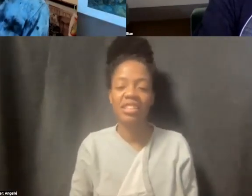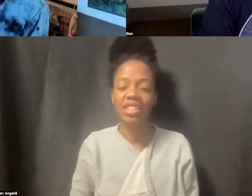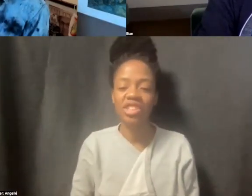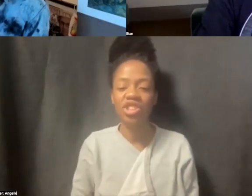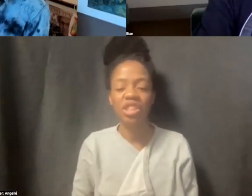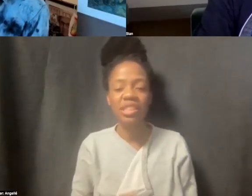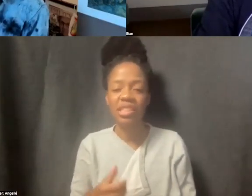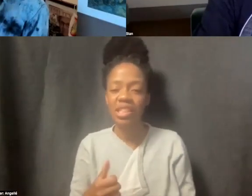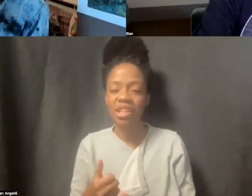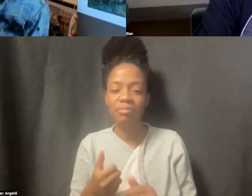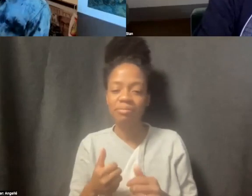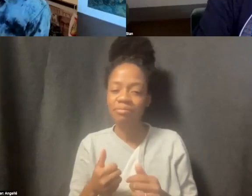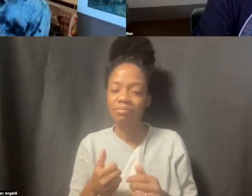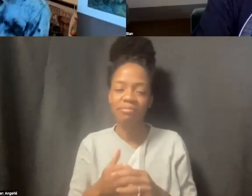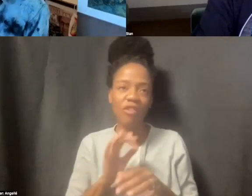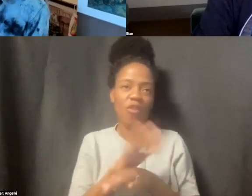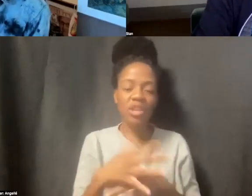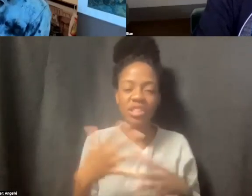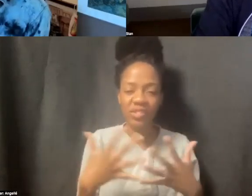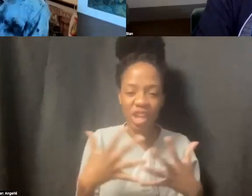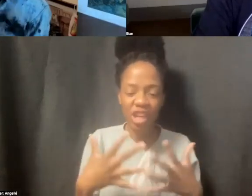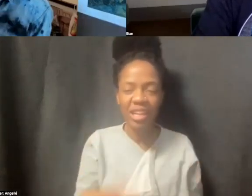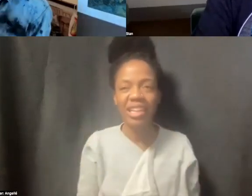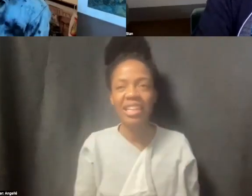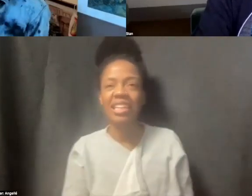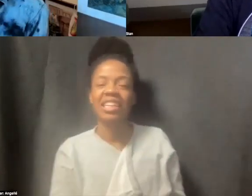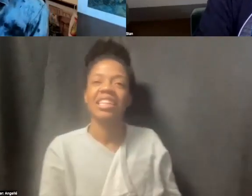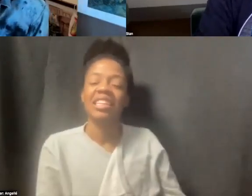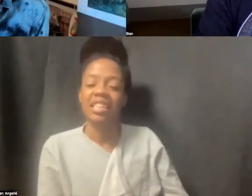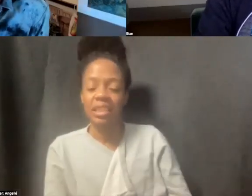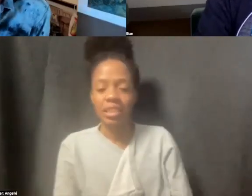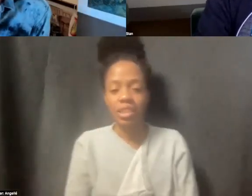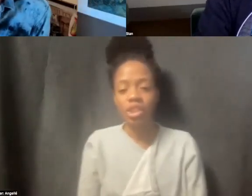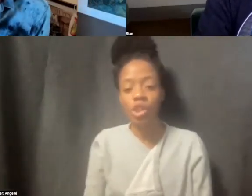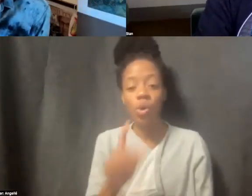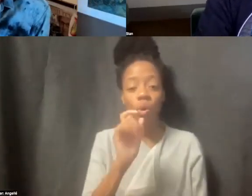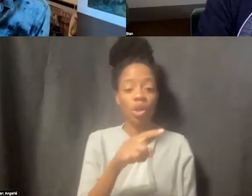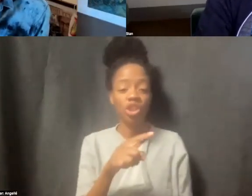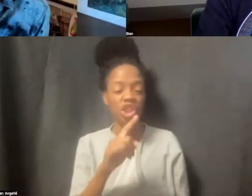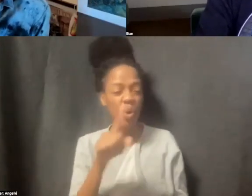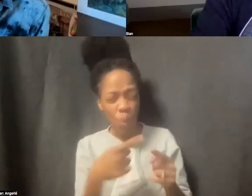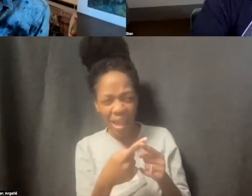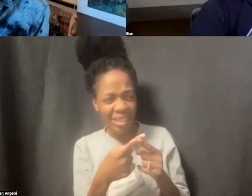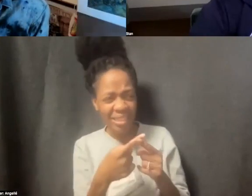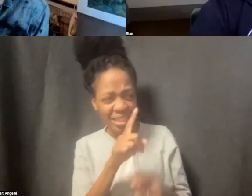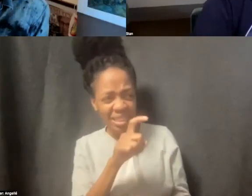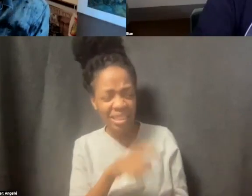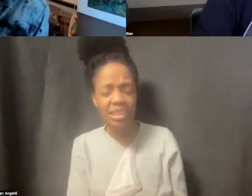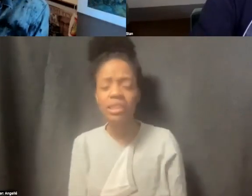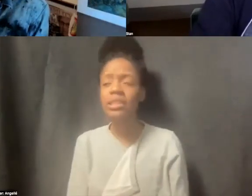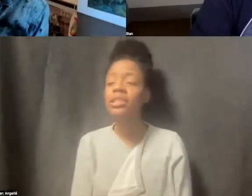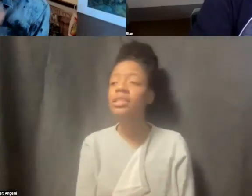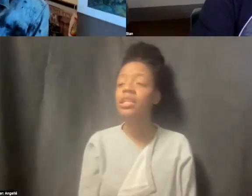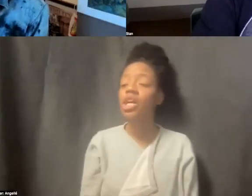just heard that, like, Luke. Go to the fear. Question: when again is it?